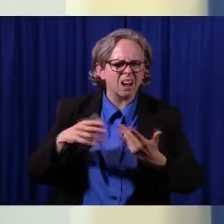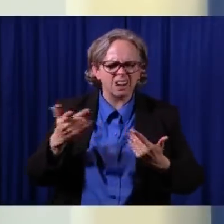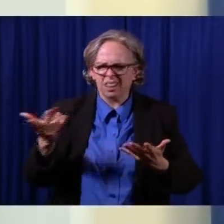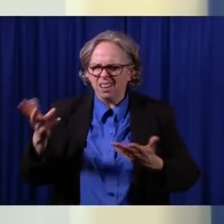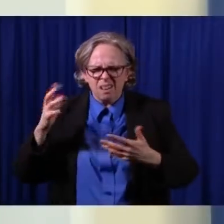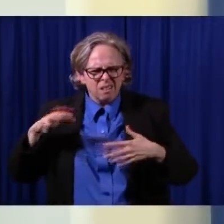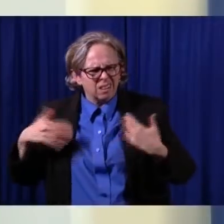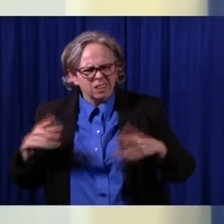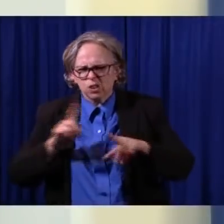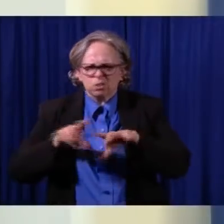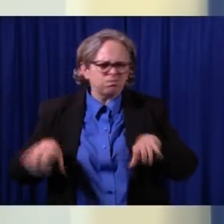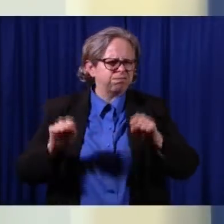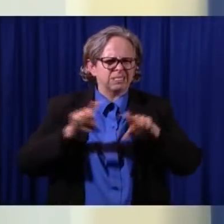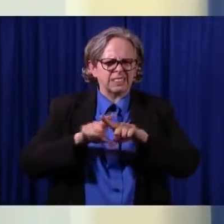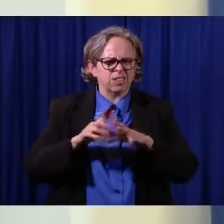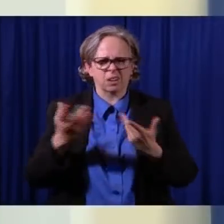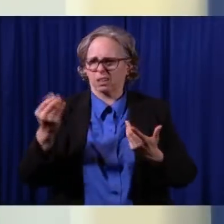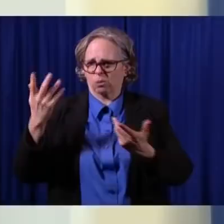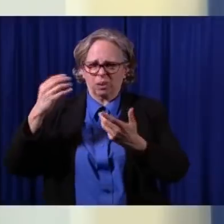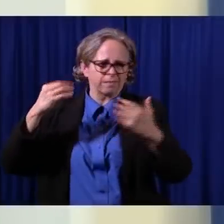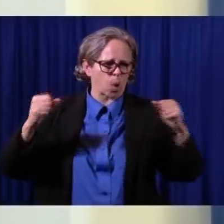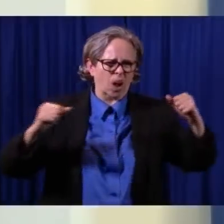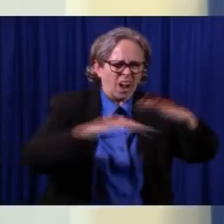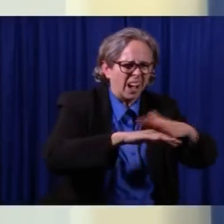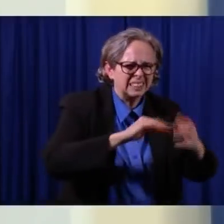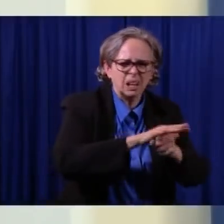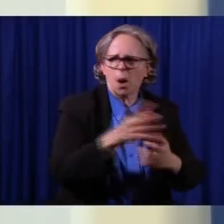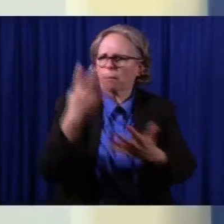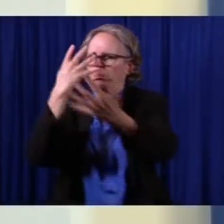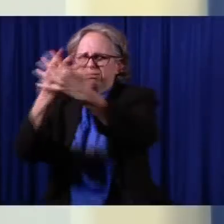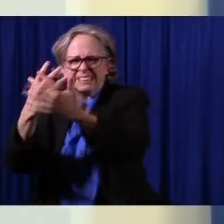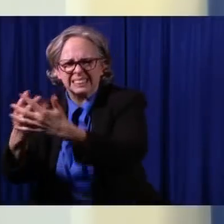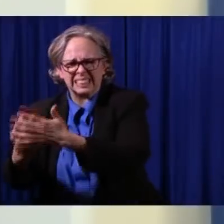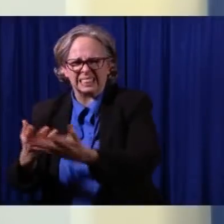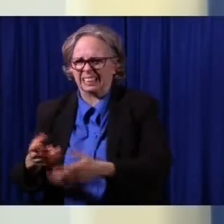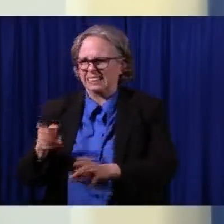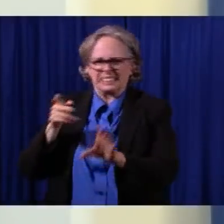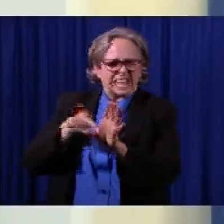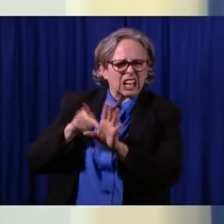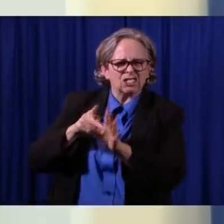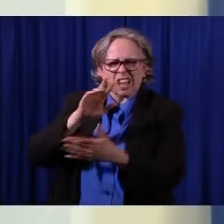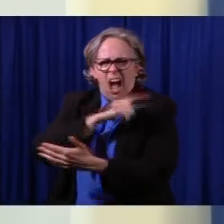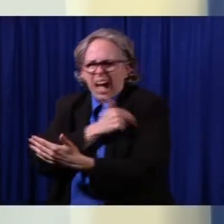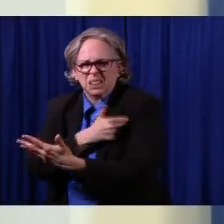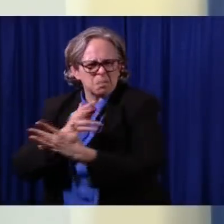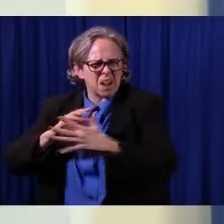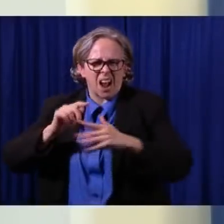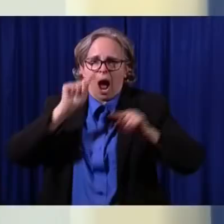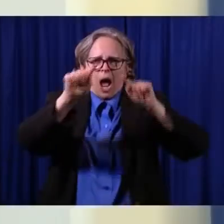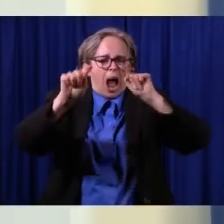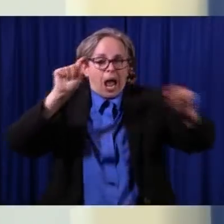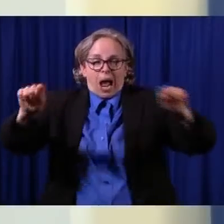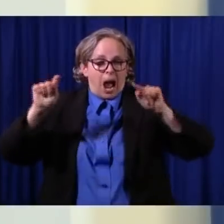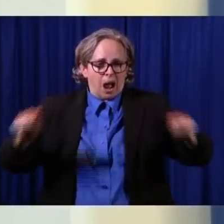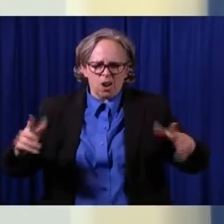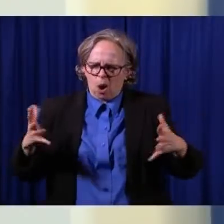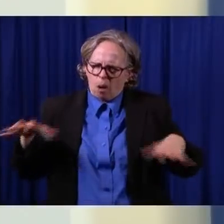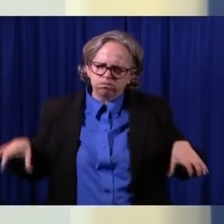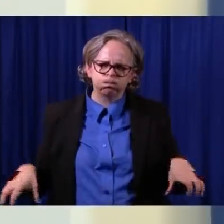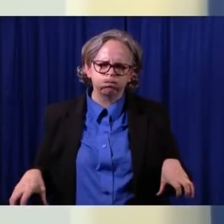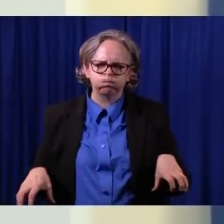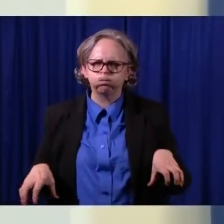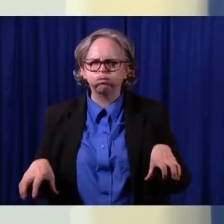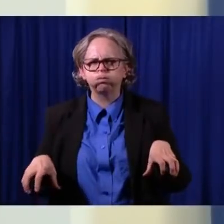state, from prisons to our psychiatric hospitals to places for folks with disabilities. They just work tirelessly, whether it's the